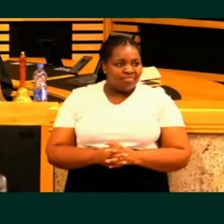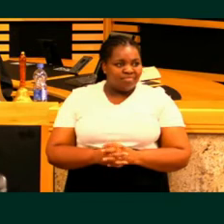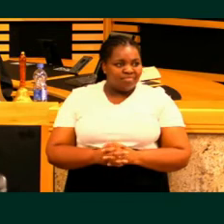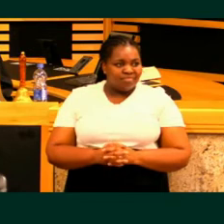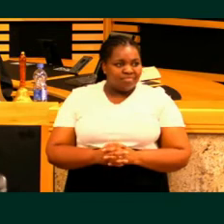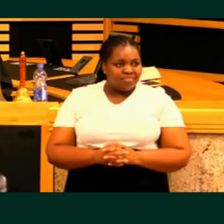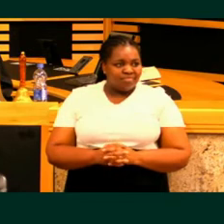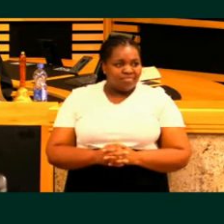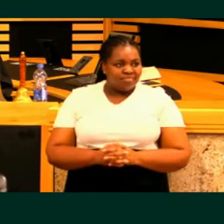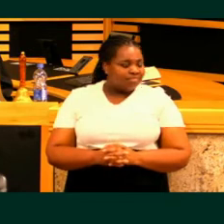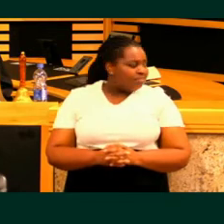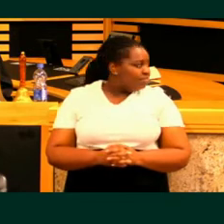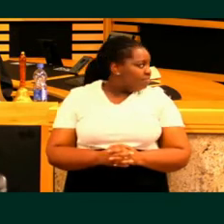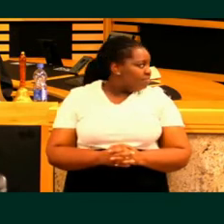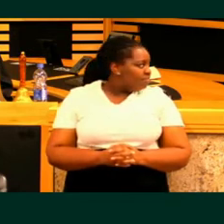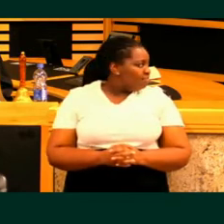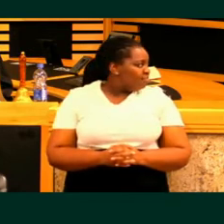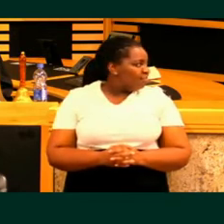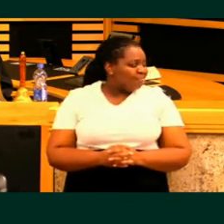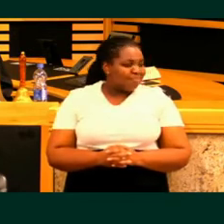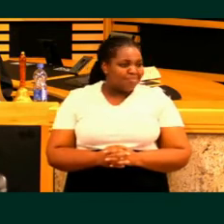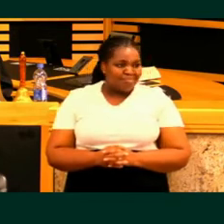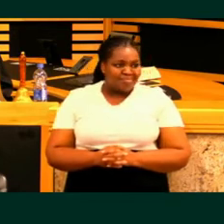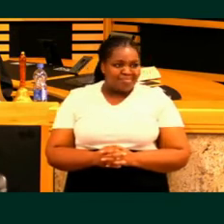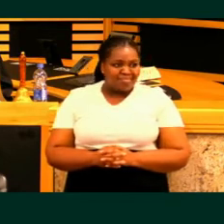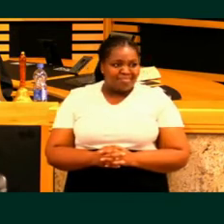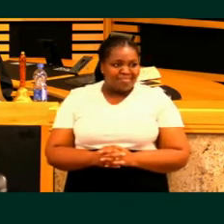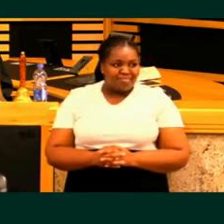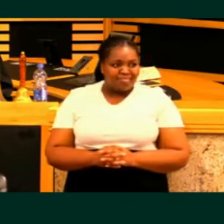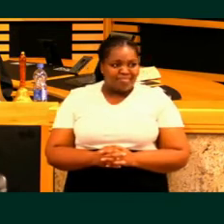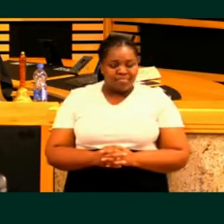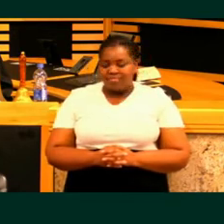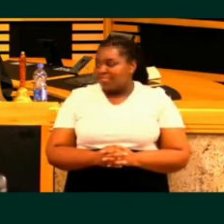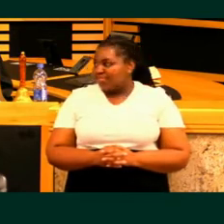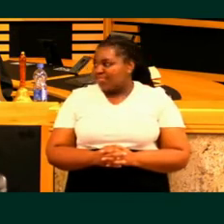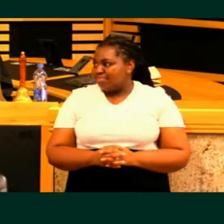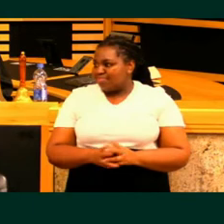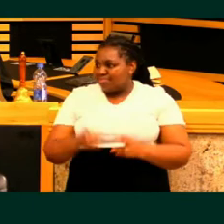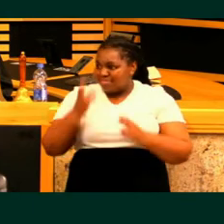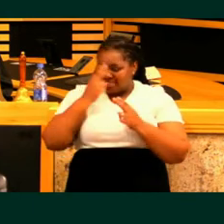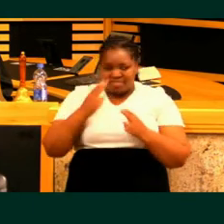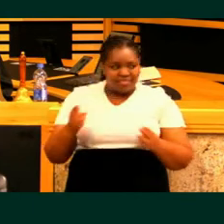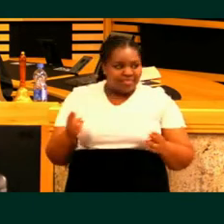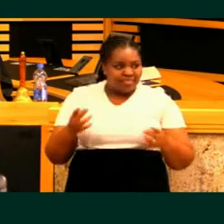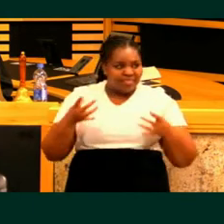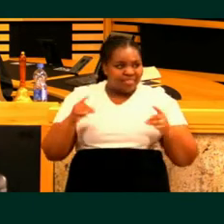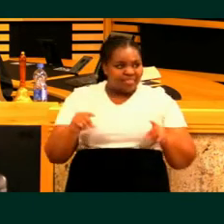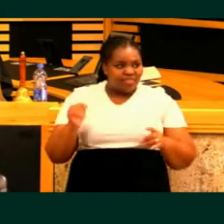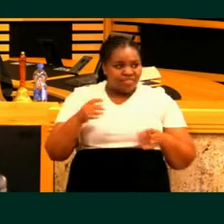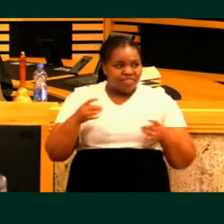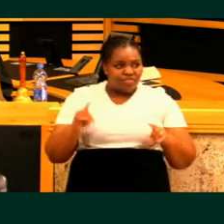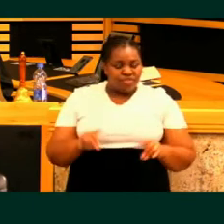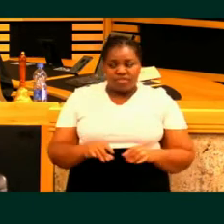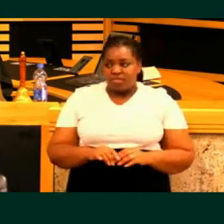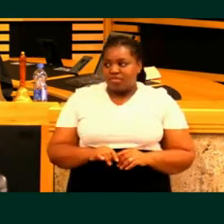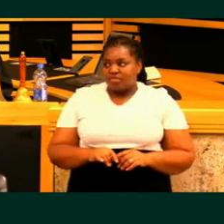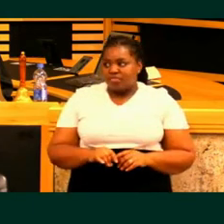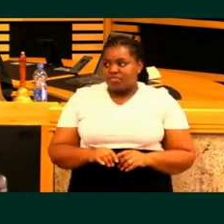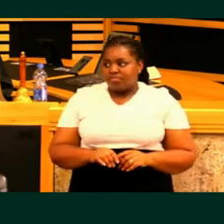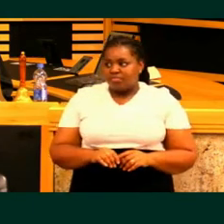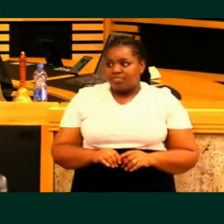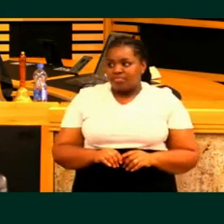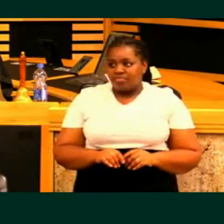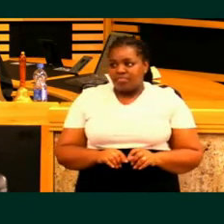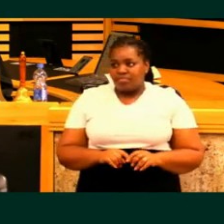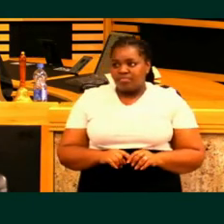Benjamin um honorable chair of chairs Deputy chair of chairs honorable